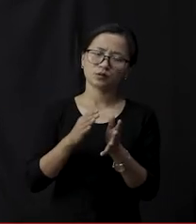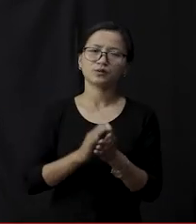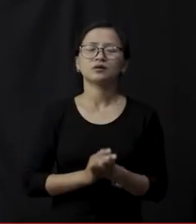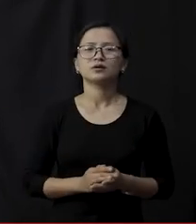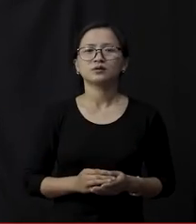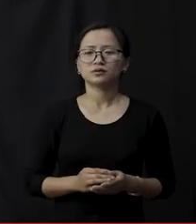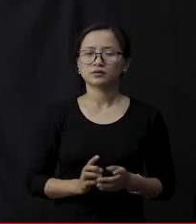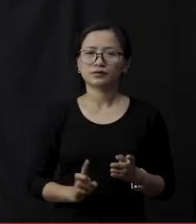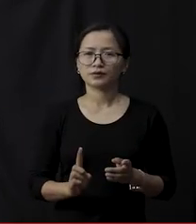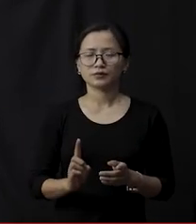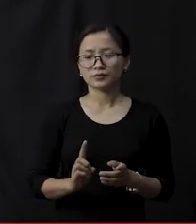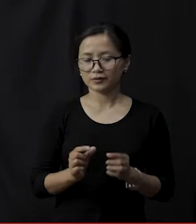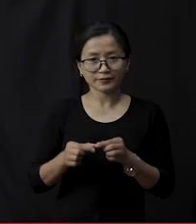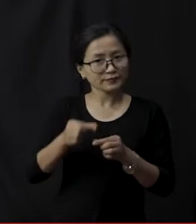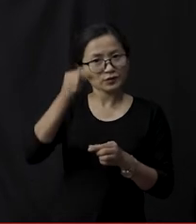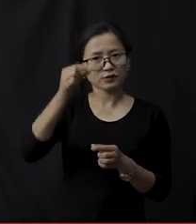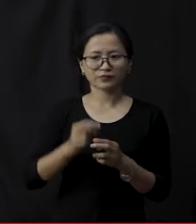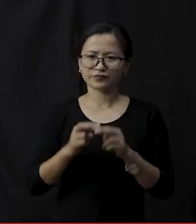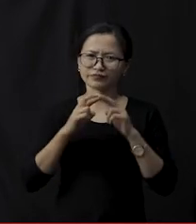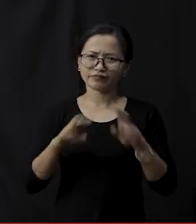their stems are also not very weak.